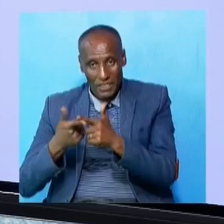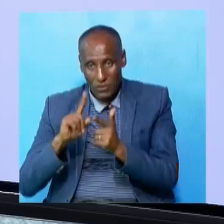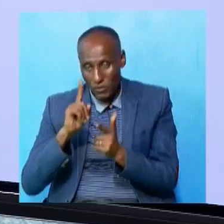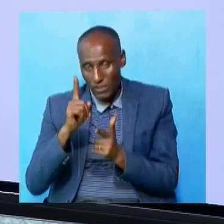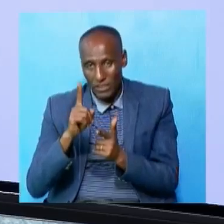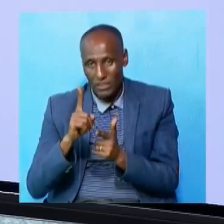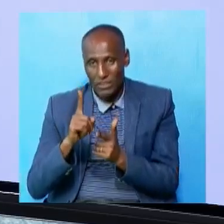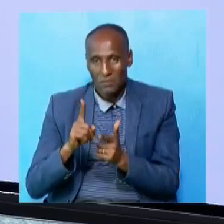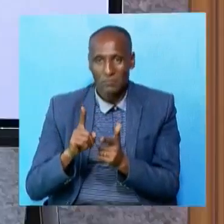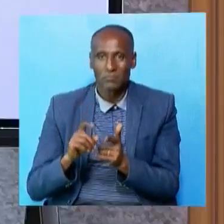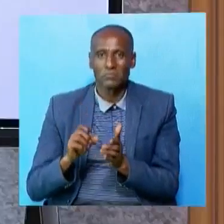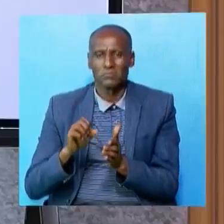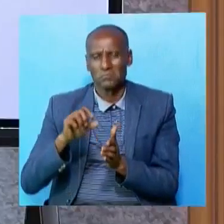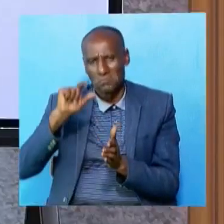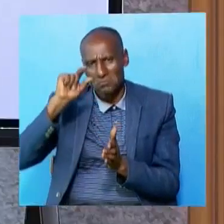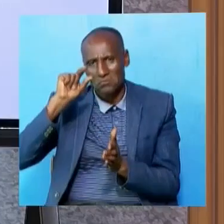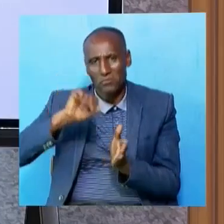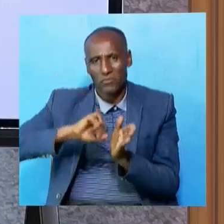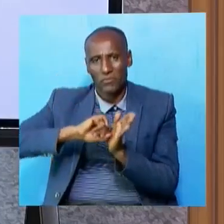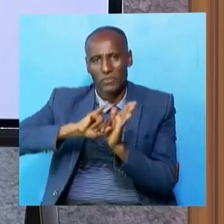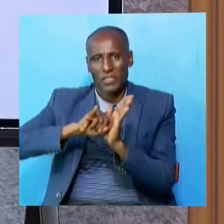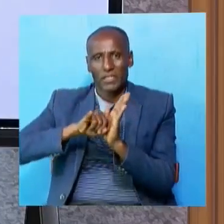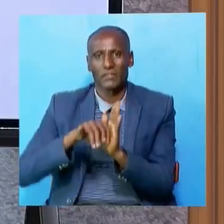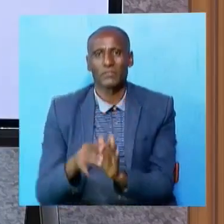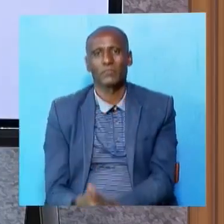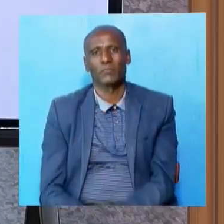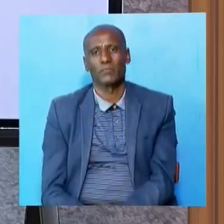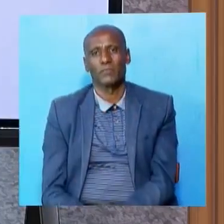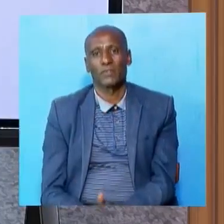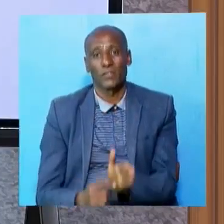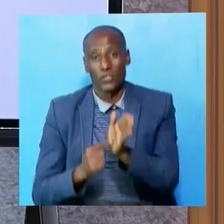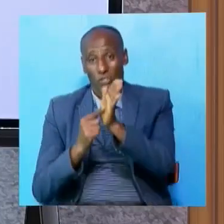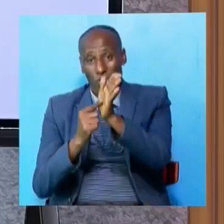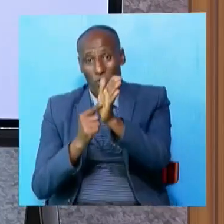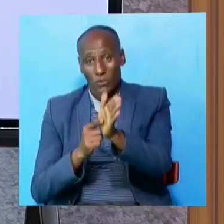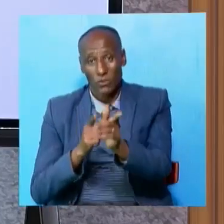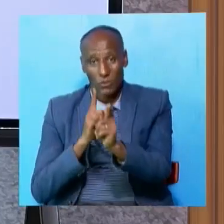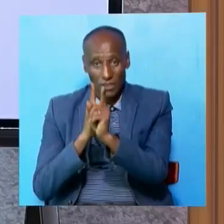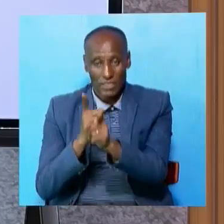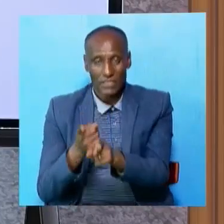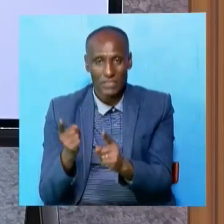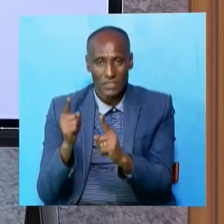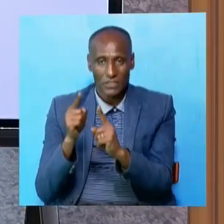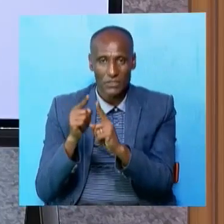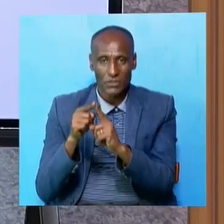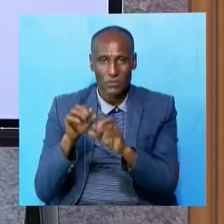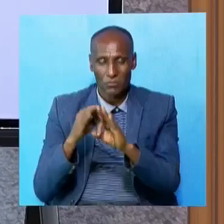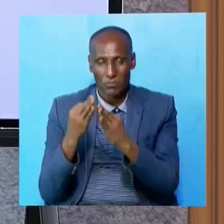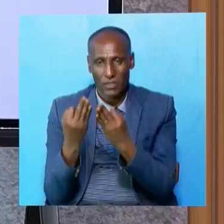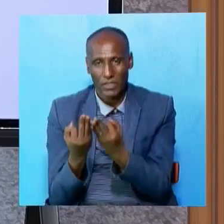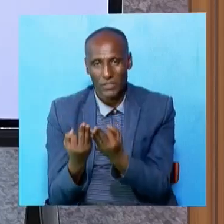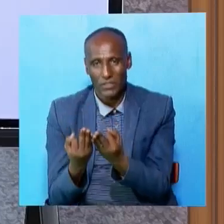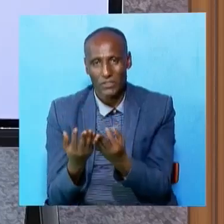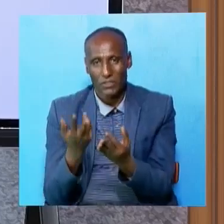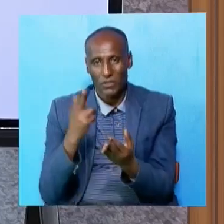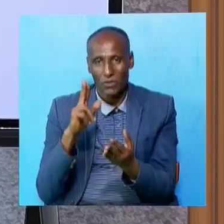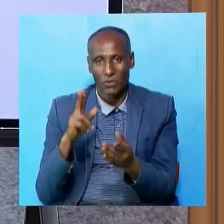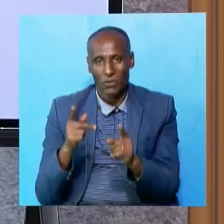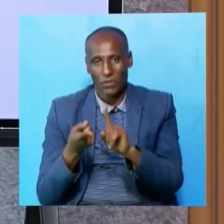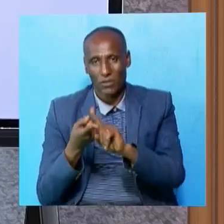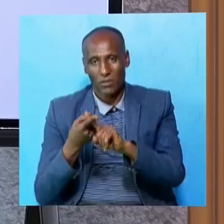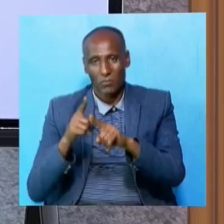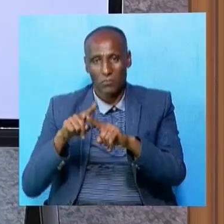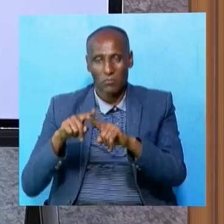me give you a few more seconds. Please show your answers to your parents, your friends, or mentors around